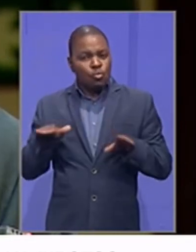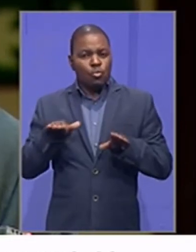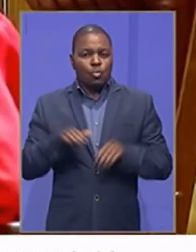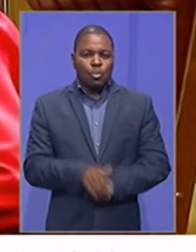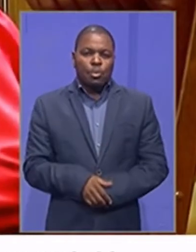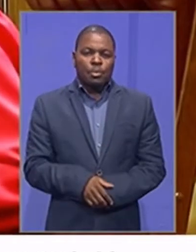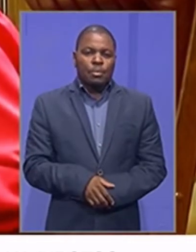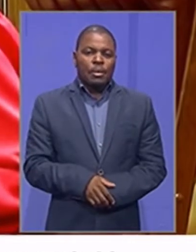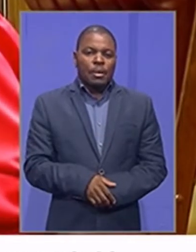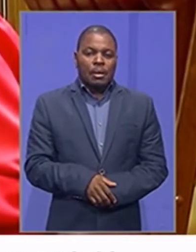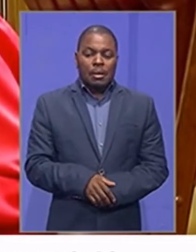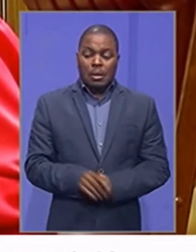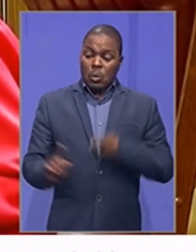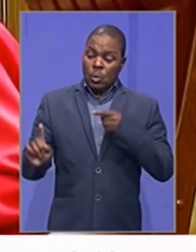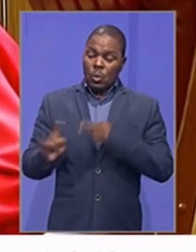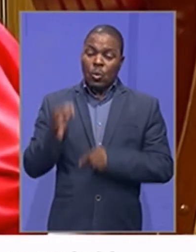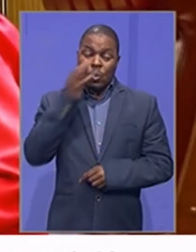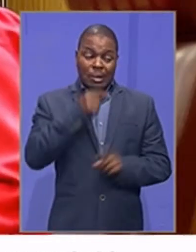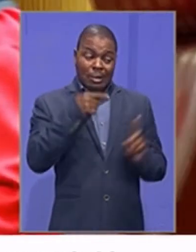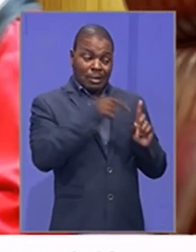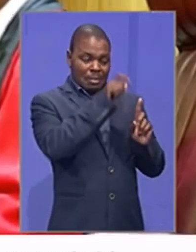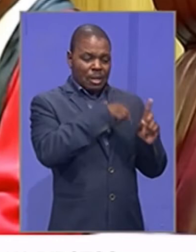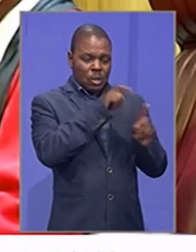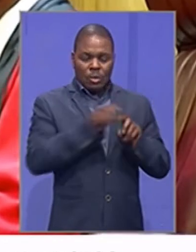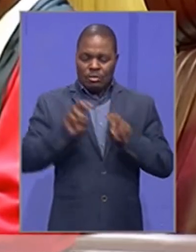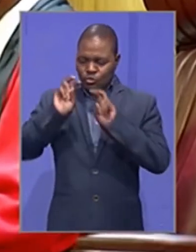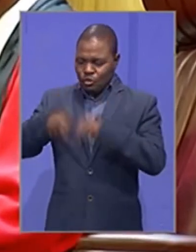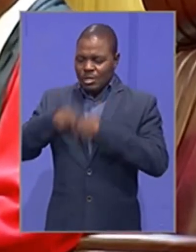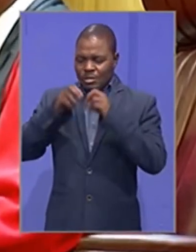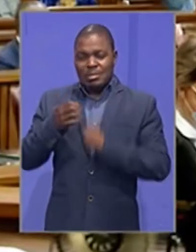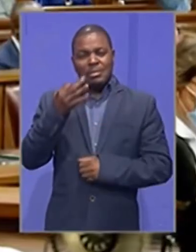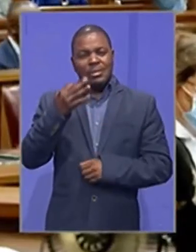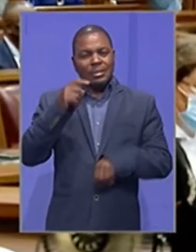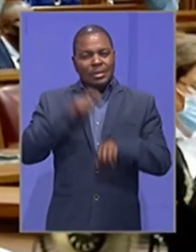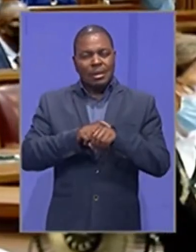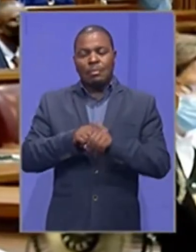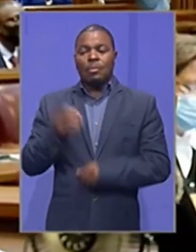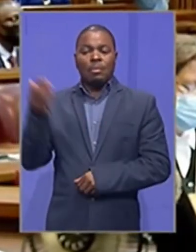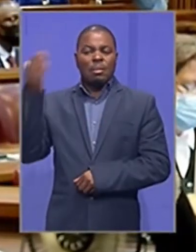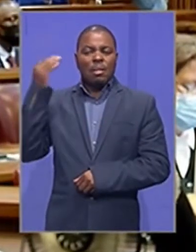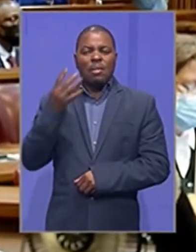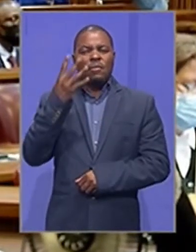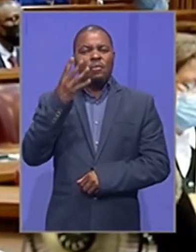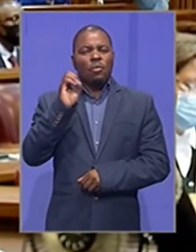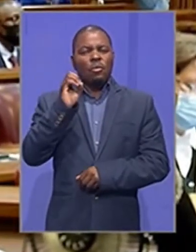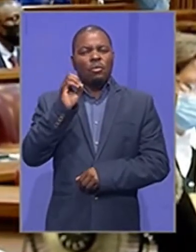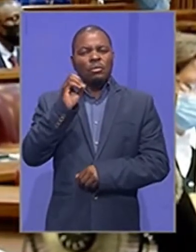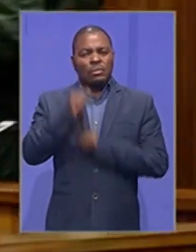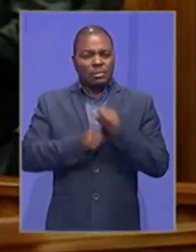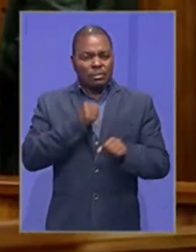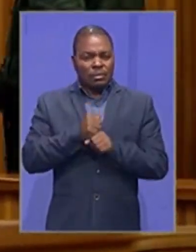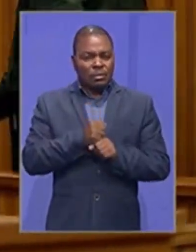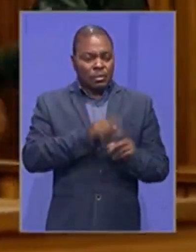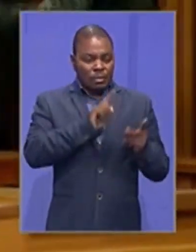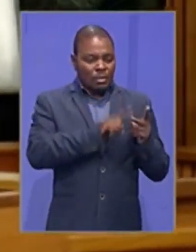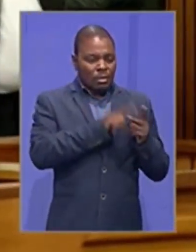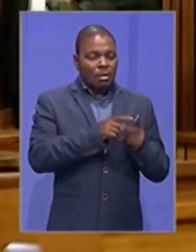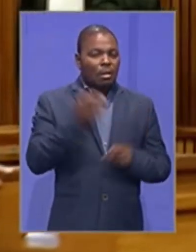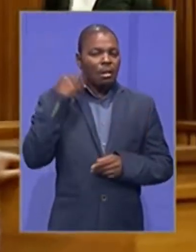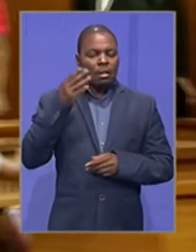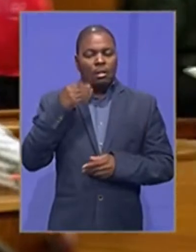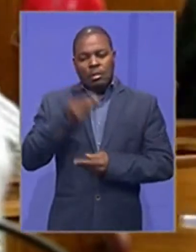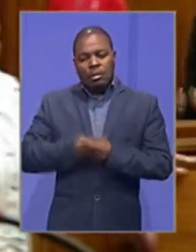lona. Motlhokofadiwa a re molatofadiwa o mmeteletse gararo dingwaga di le 40 tse di fetileng. A re ona le ka go motswala molomo ka